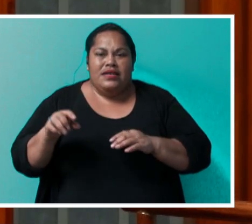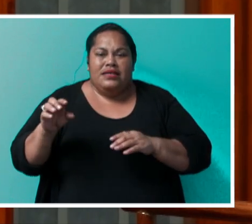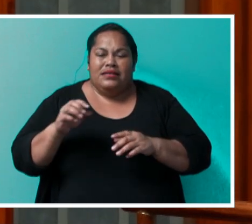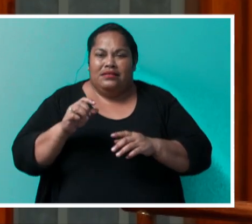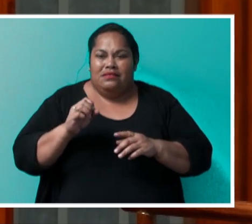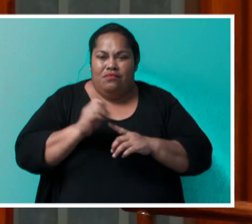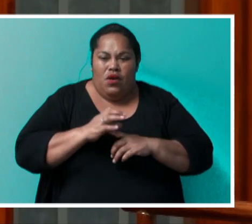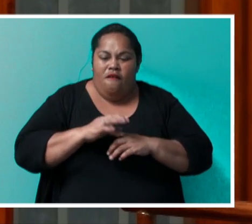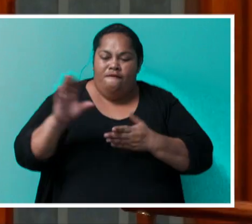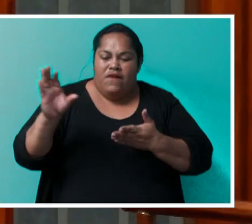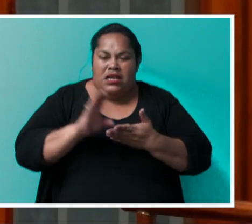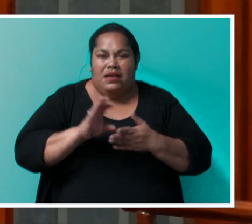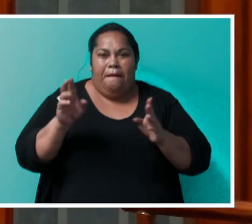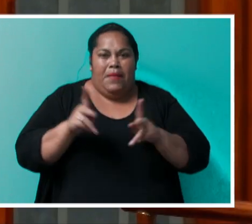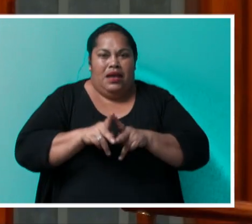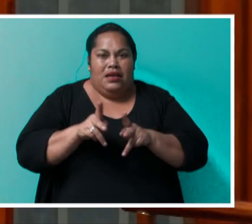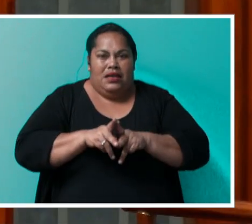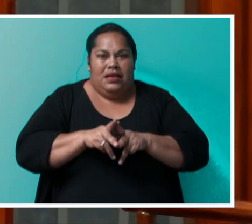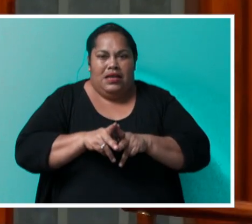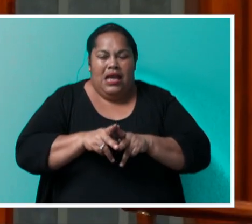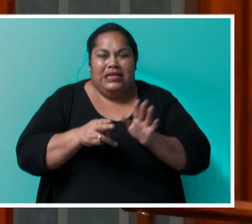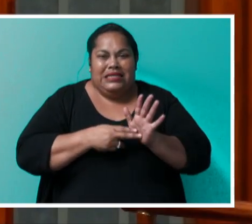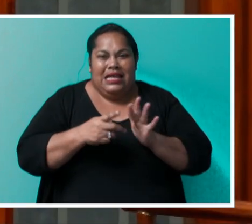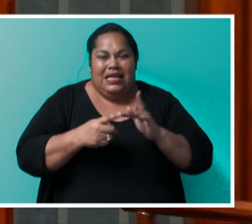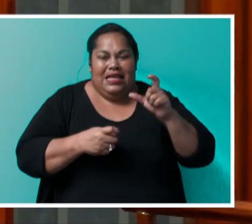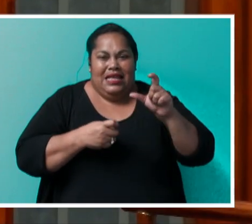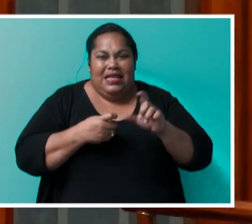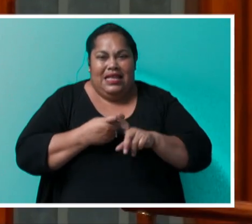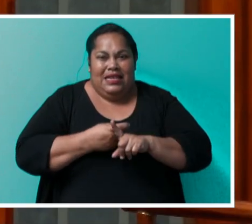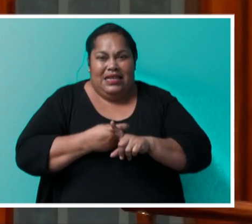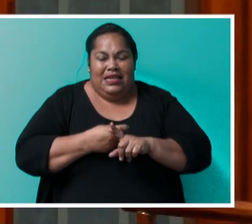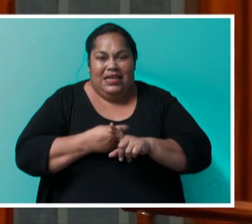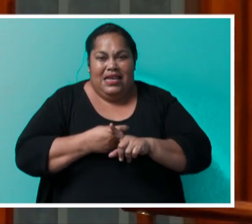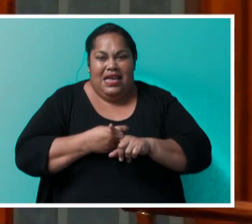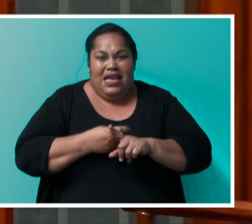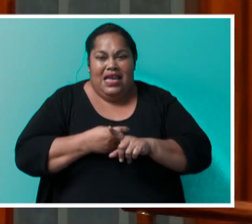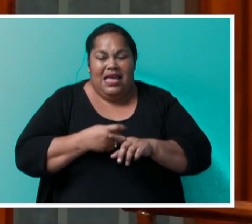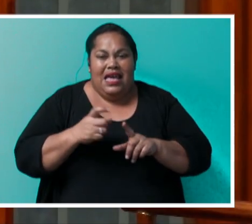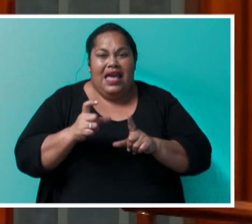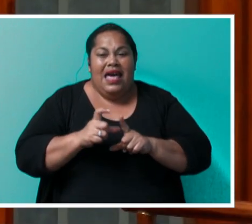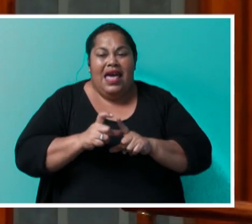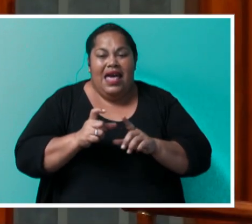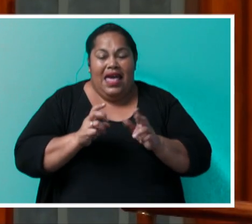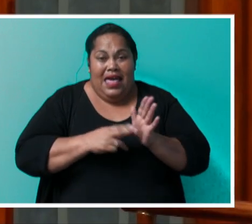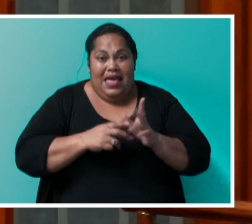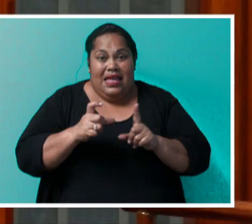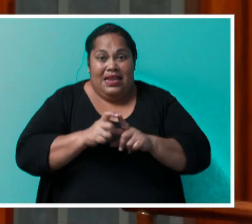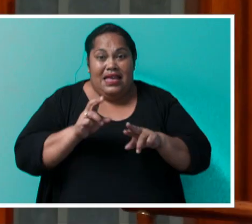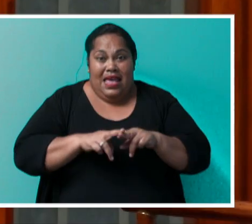partner. As Mr. Nick Wolf, MDF's Regional Director for the Pacific, stated at the